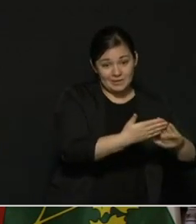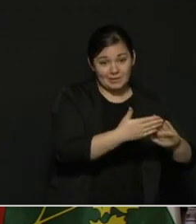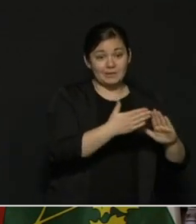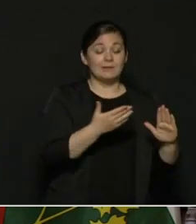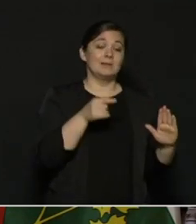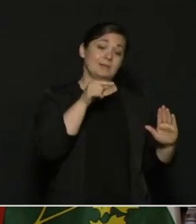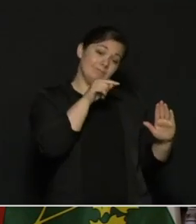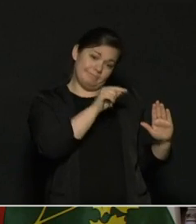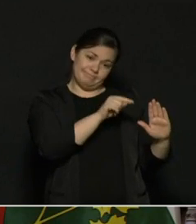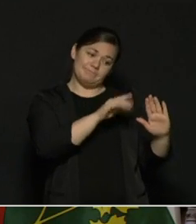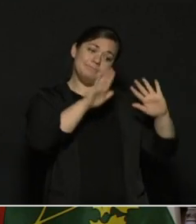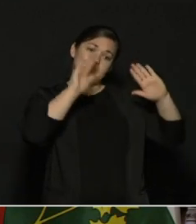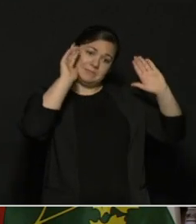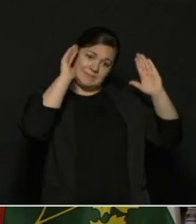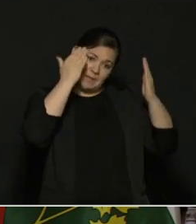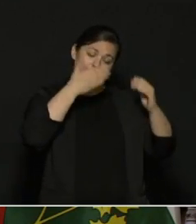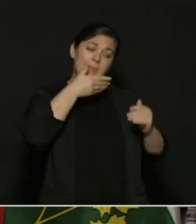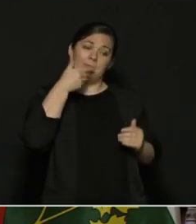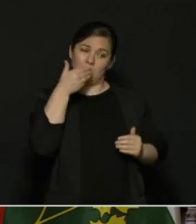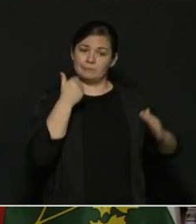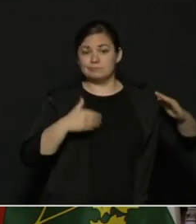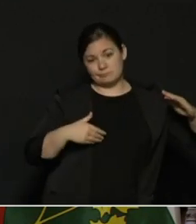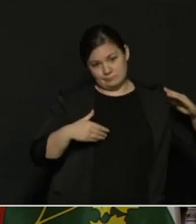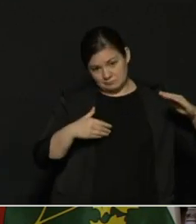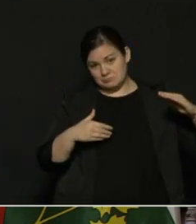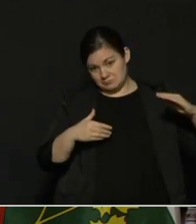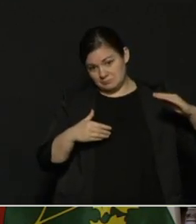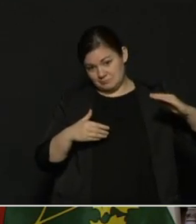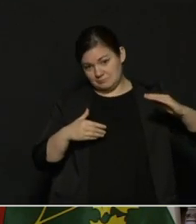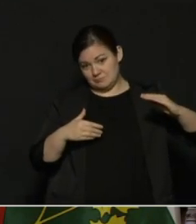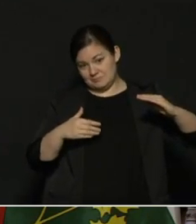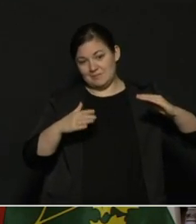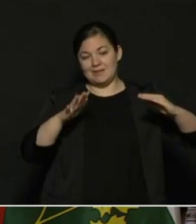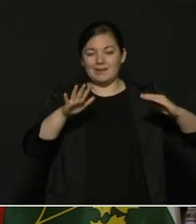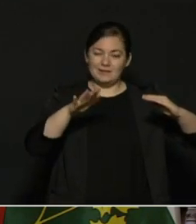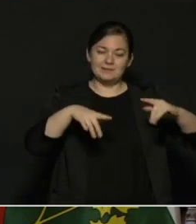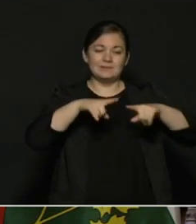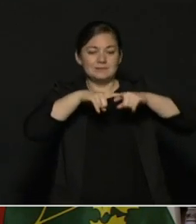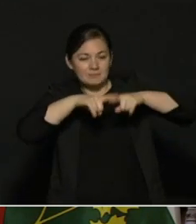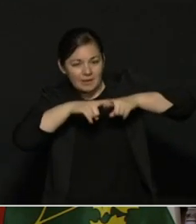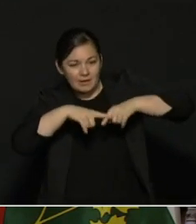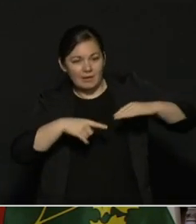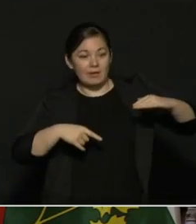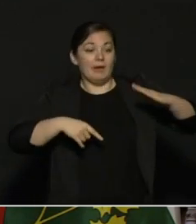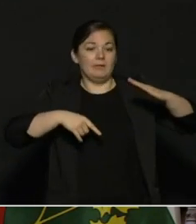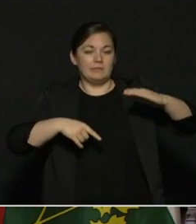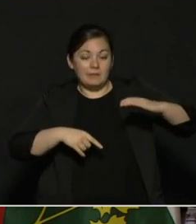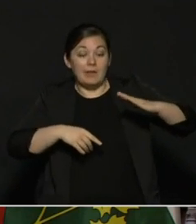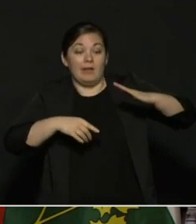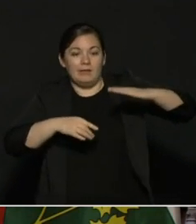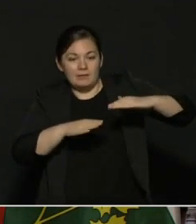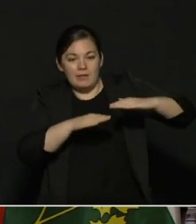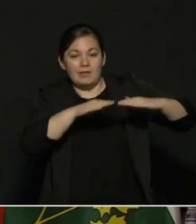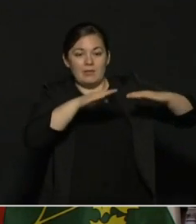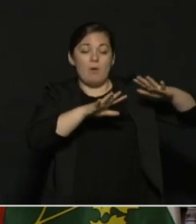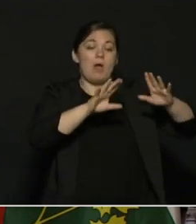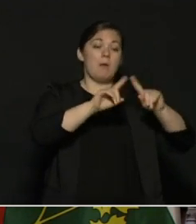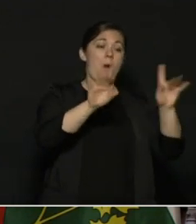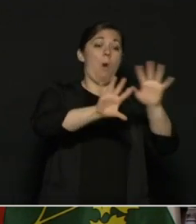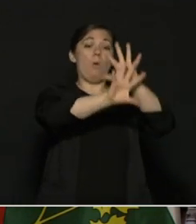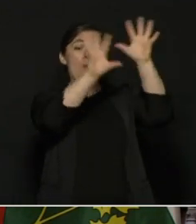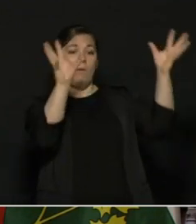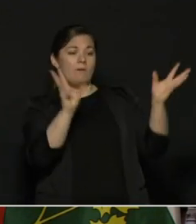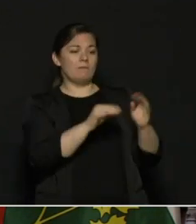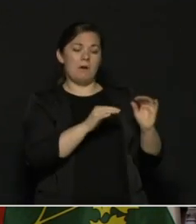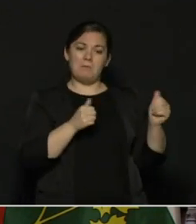and flow and weekends, etc., is looking in a good direction. So that would be my message in the next 2 weeks. As I